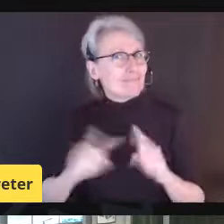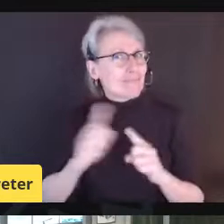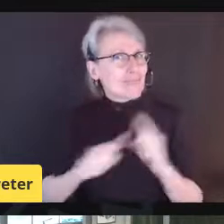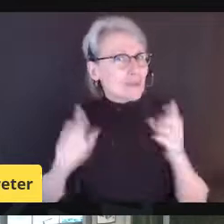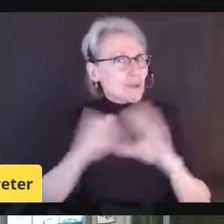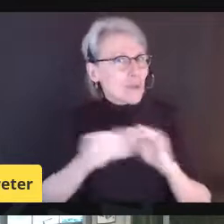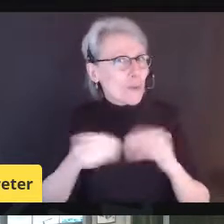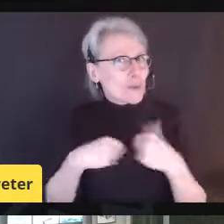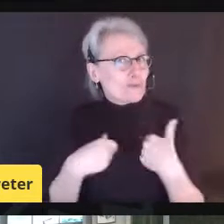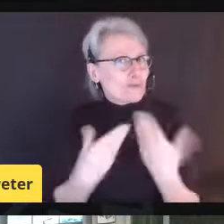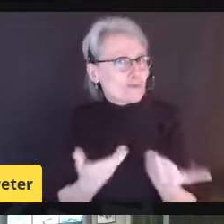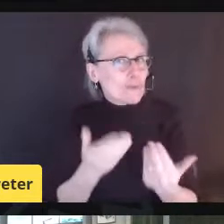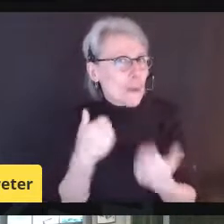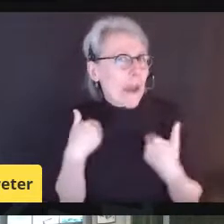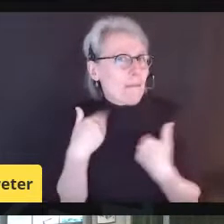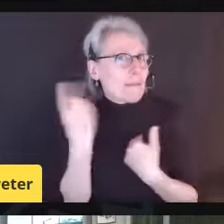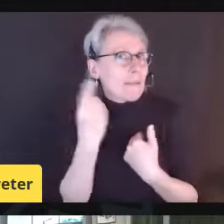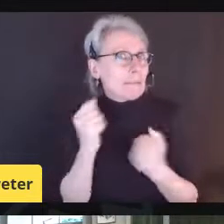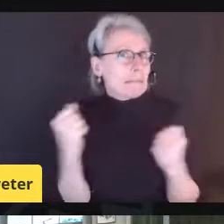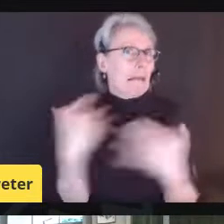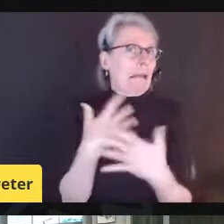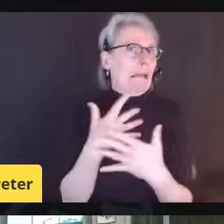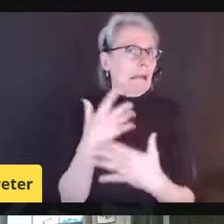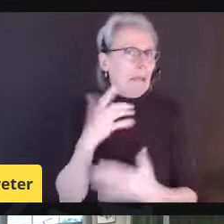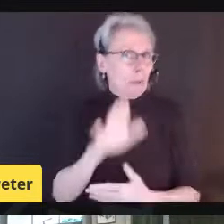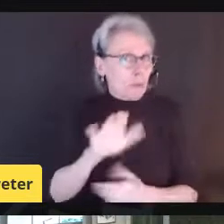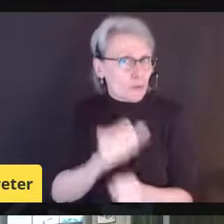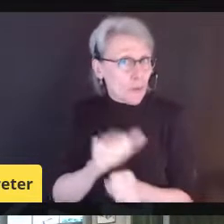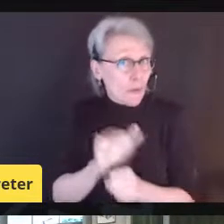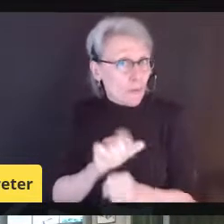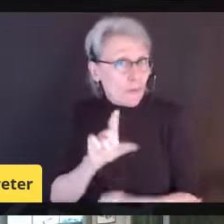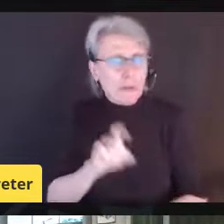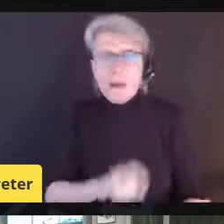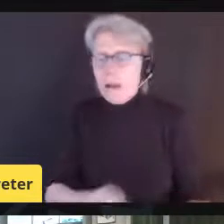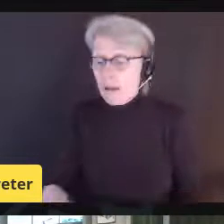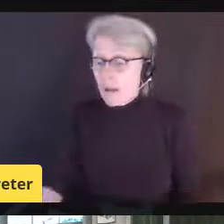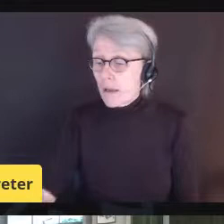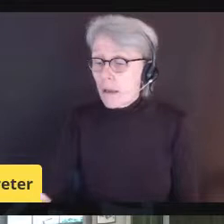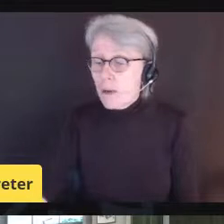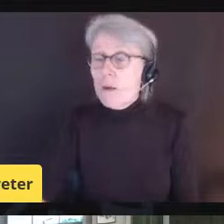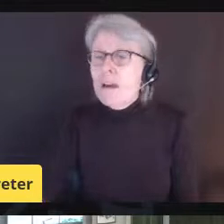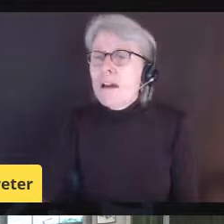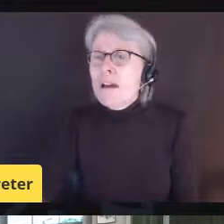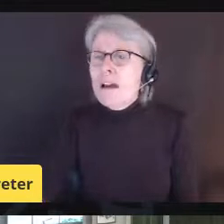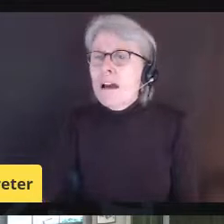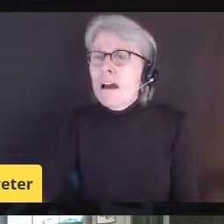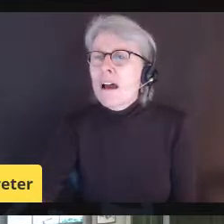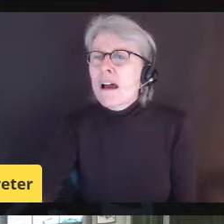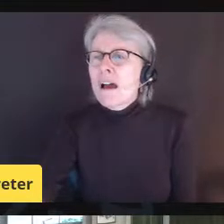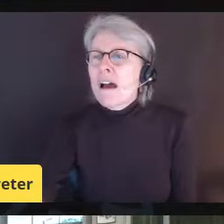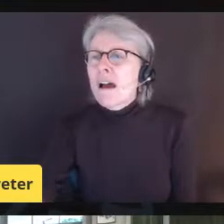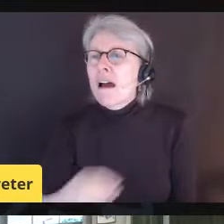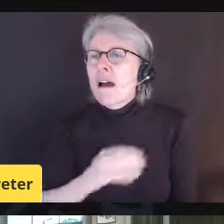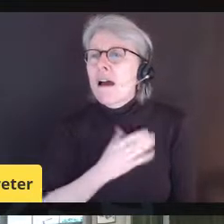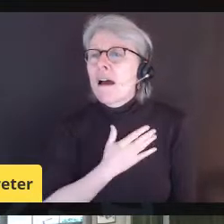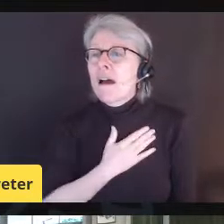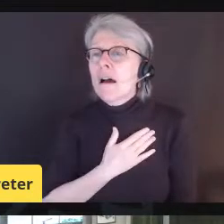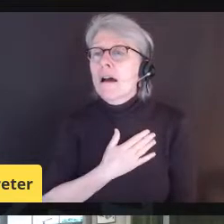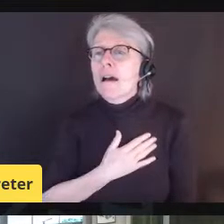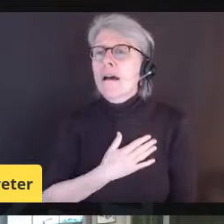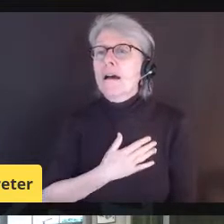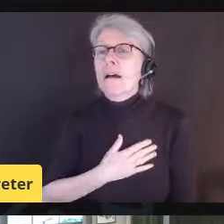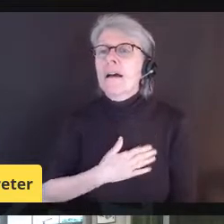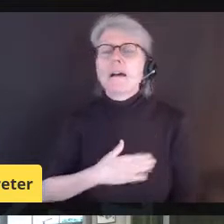to hear a spooky part of your job. Well, it was probably not very spooky, but kind of